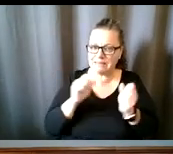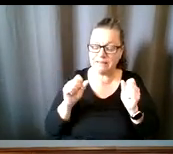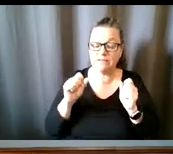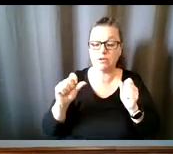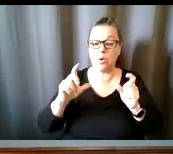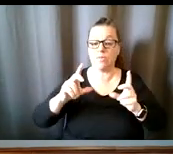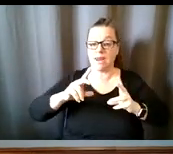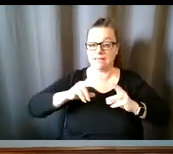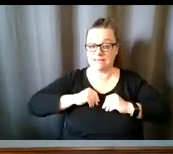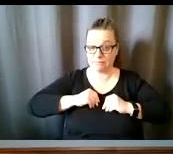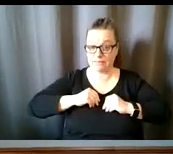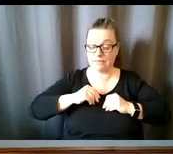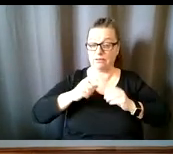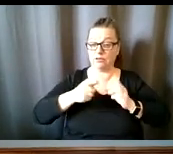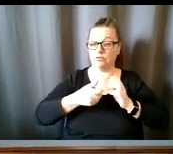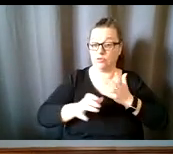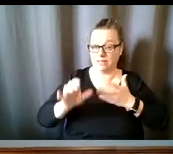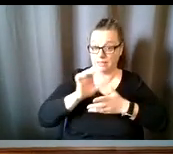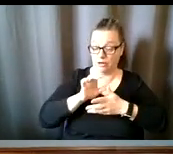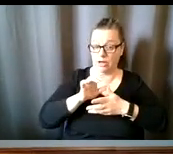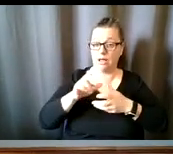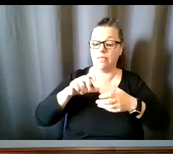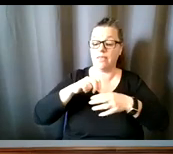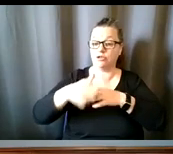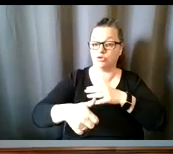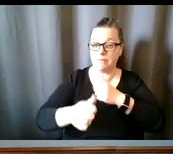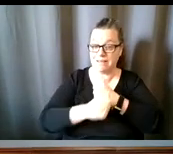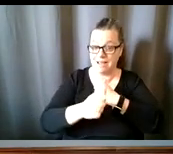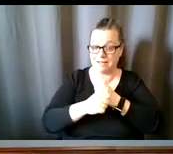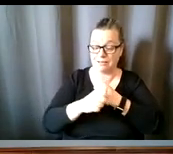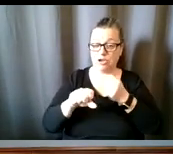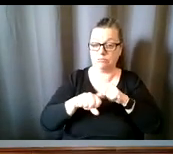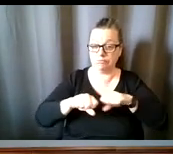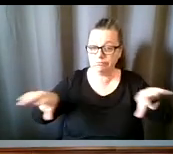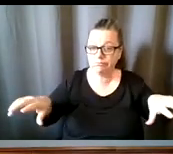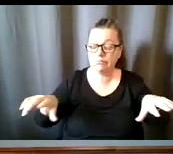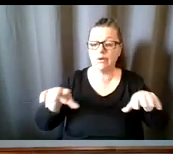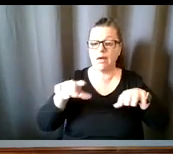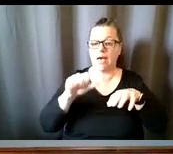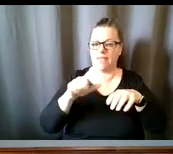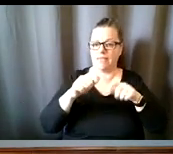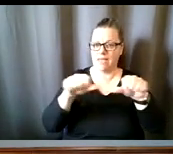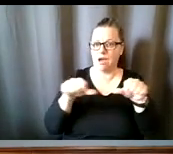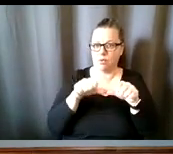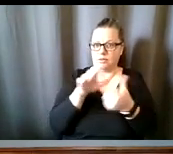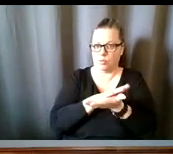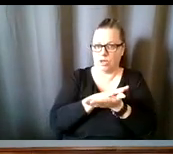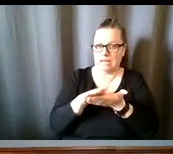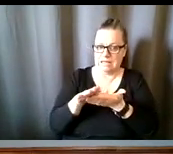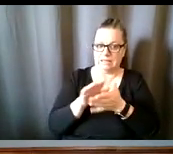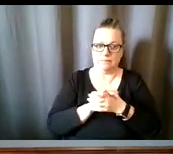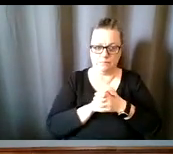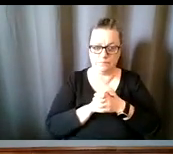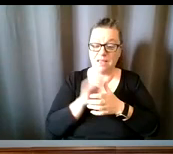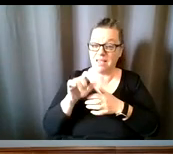that all of the tripping hazards were removed and that the guest bedroom and bath are cleaned. And that ended up